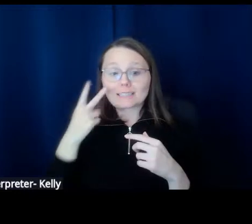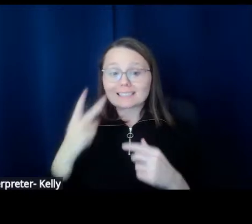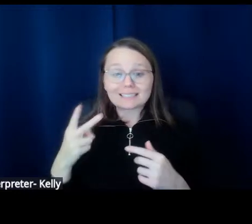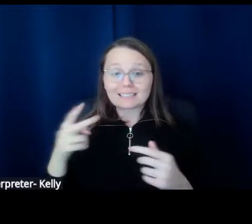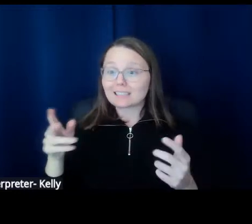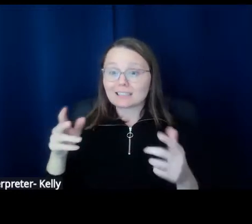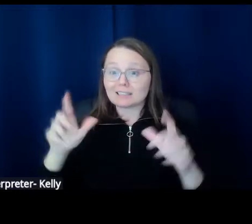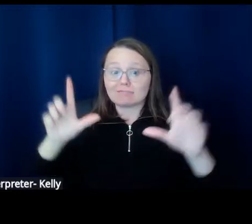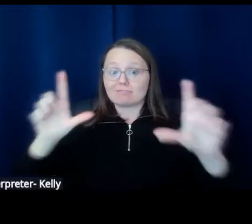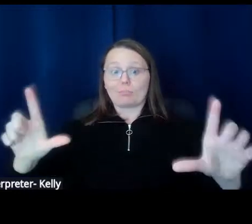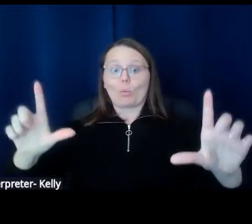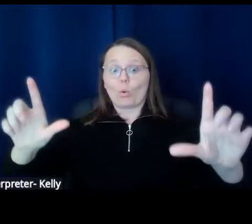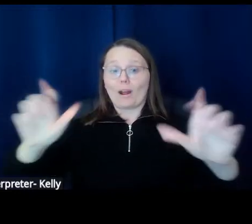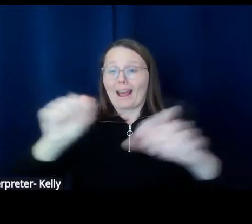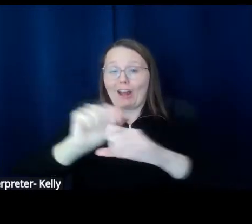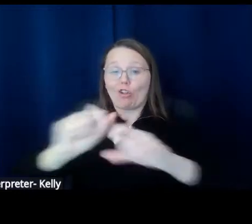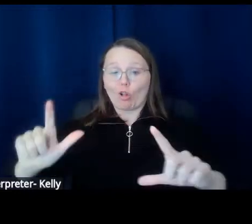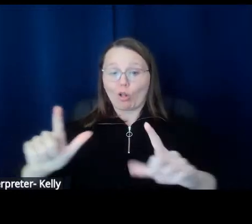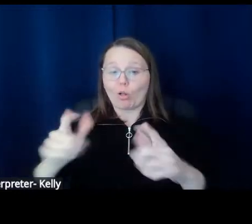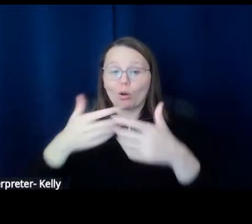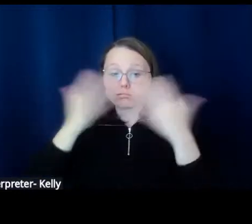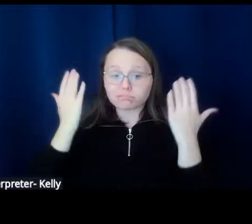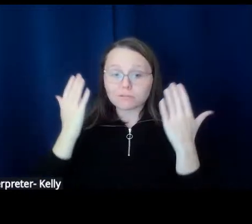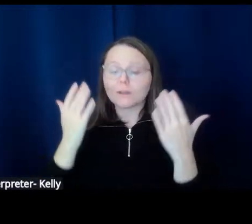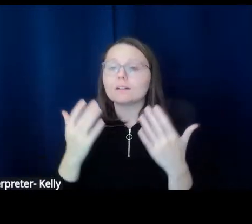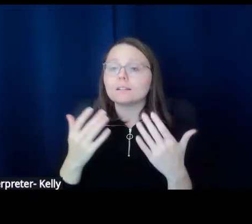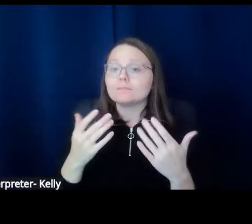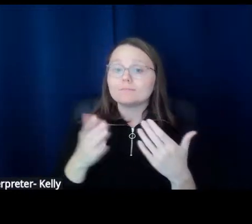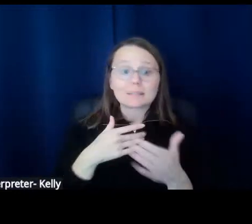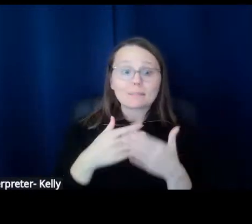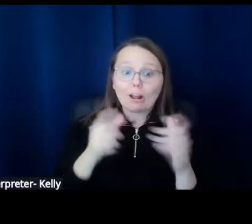completely, even with glasses, corrective lenses.